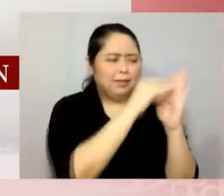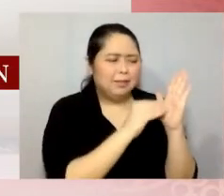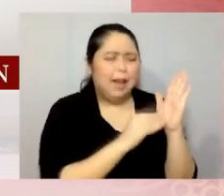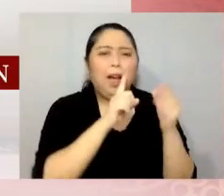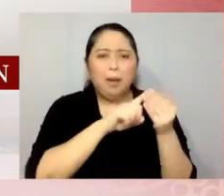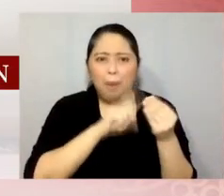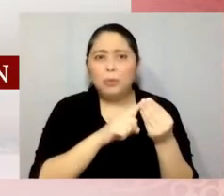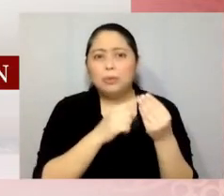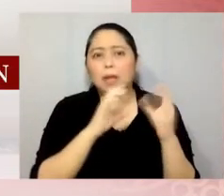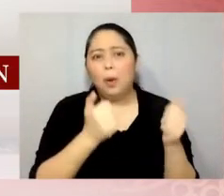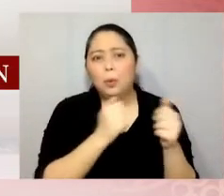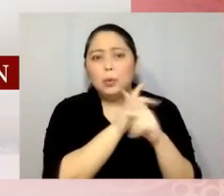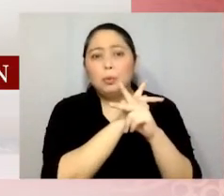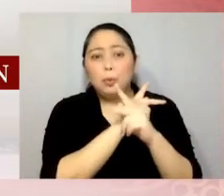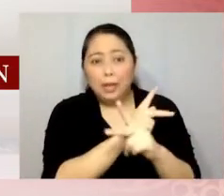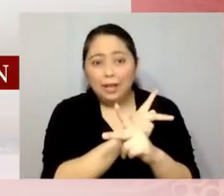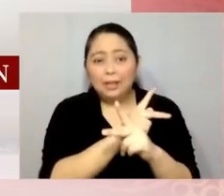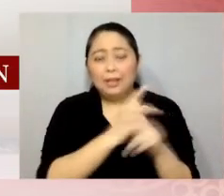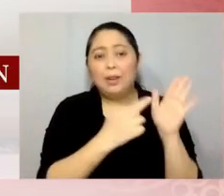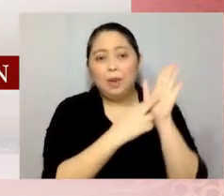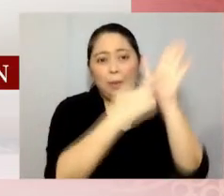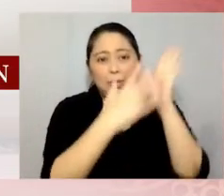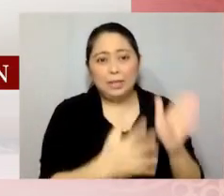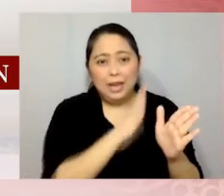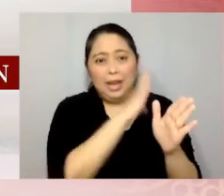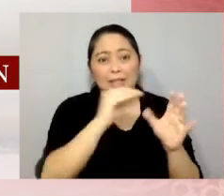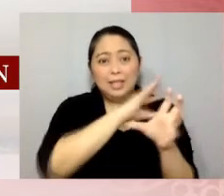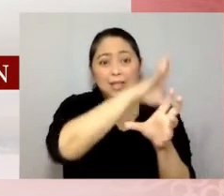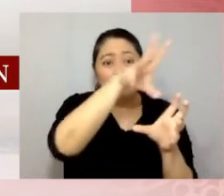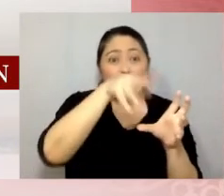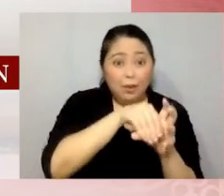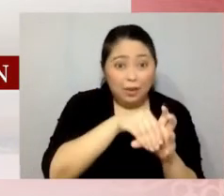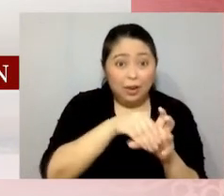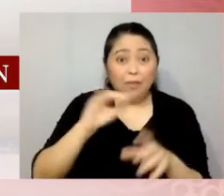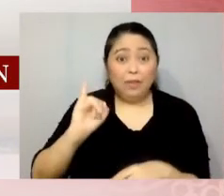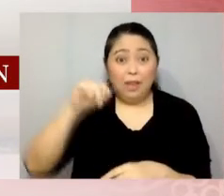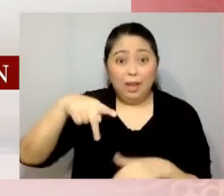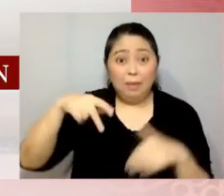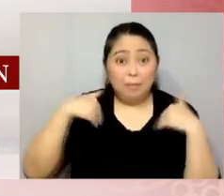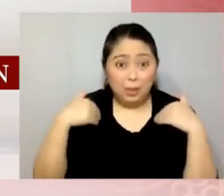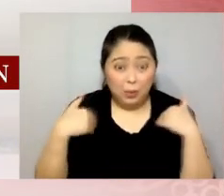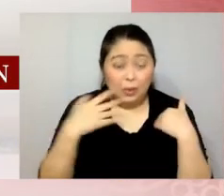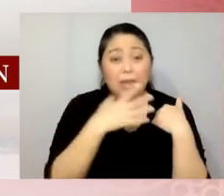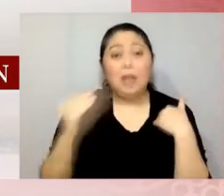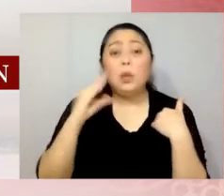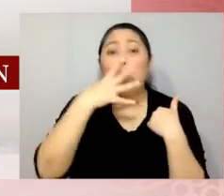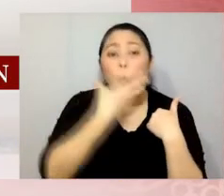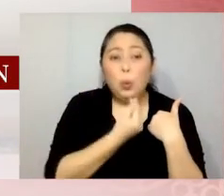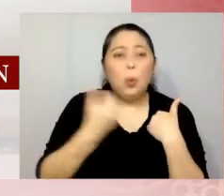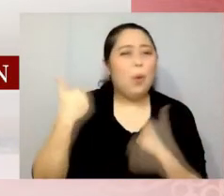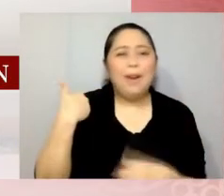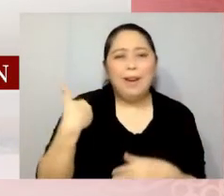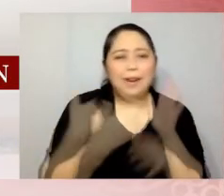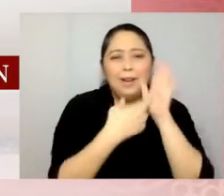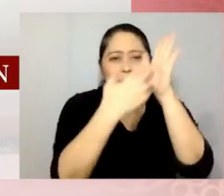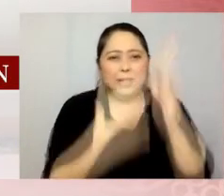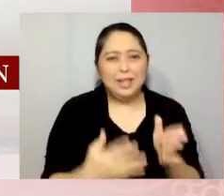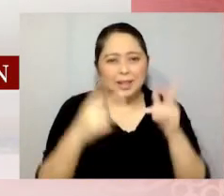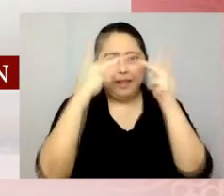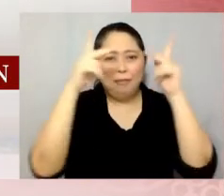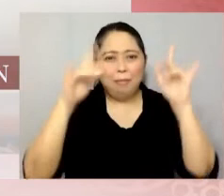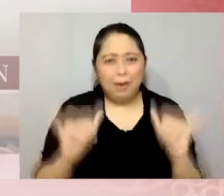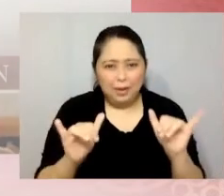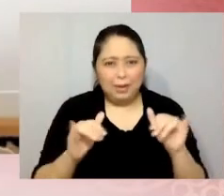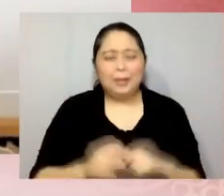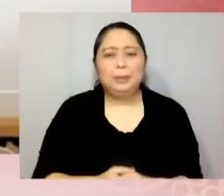to safeguard the representation and participation of the marginalized and those that are underrepresented in the parliament.